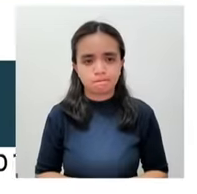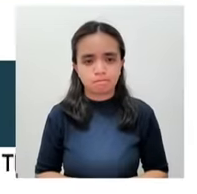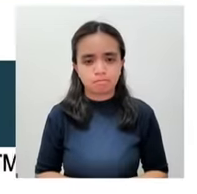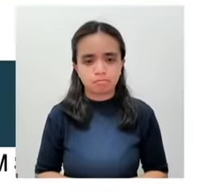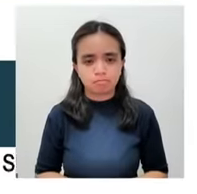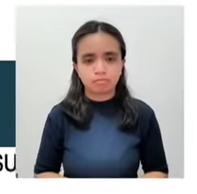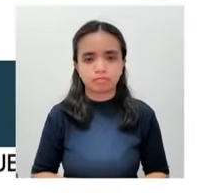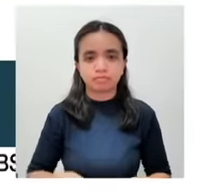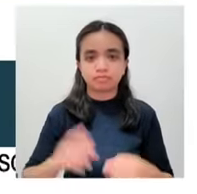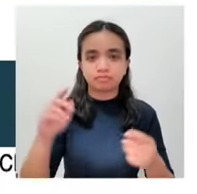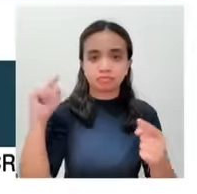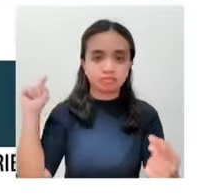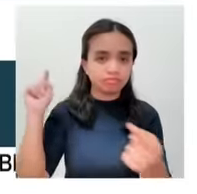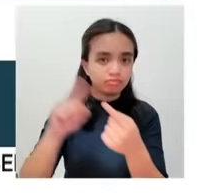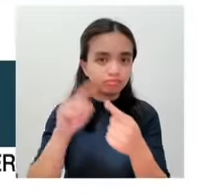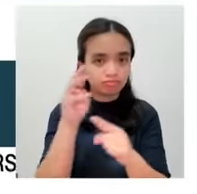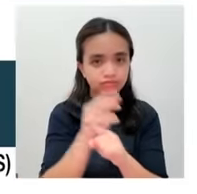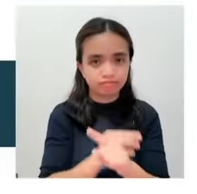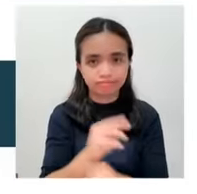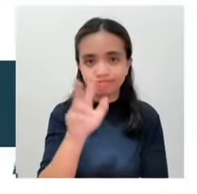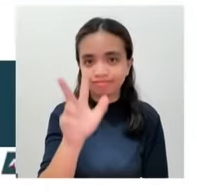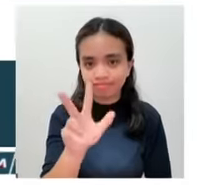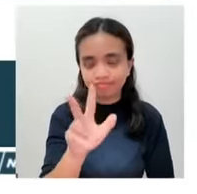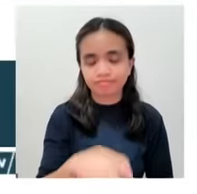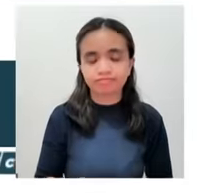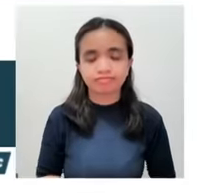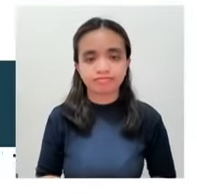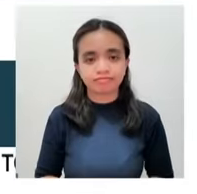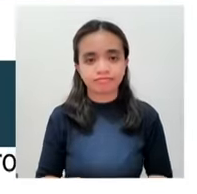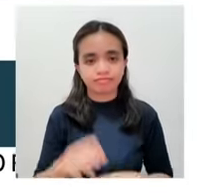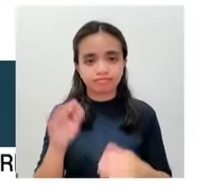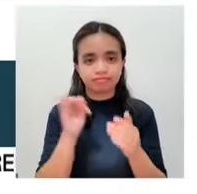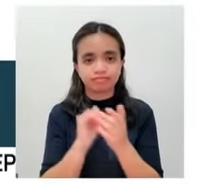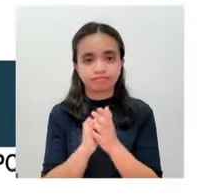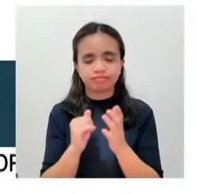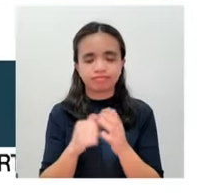until March 3 sa Tempor ang Dune 2.